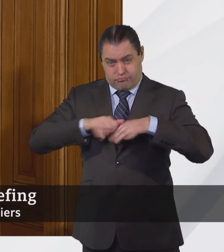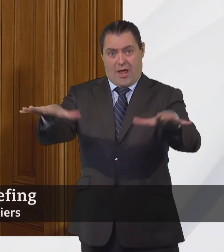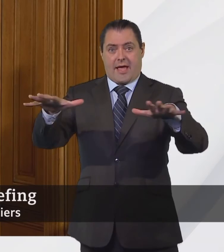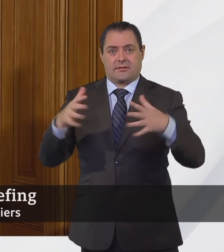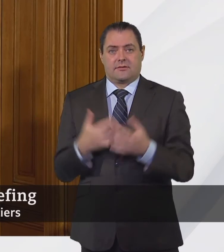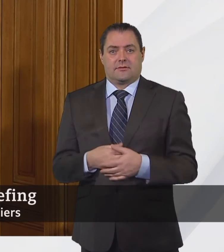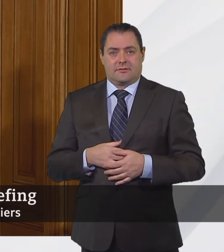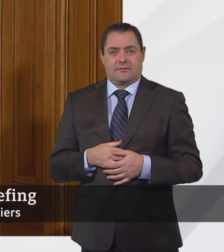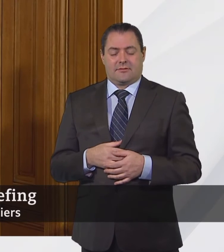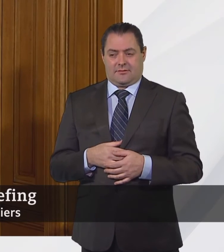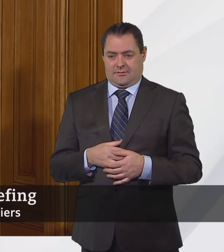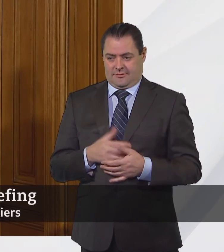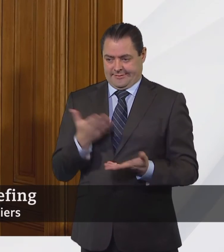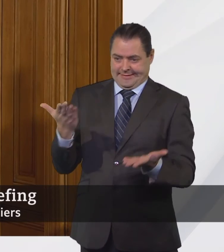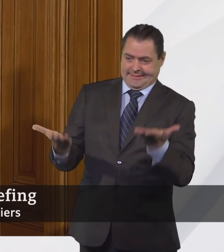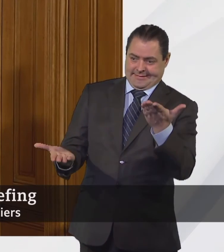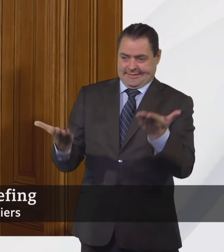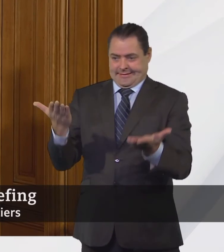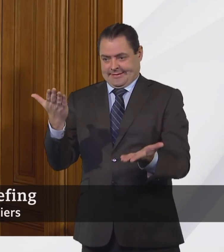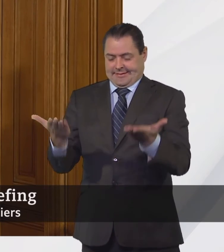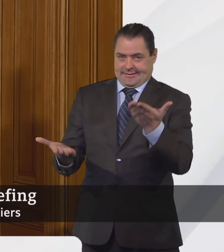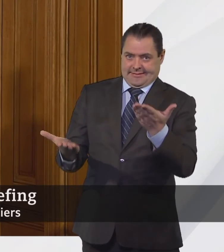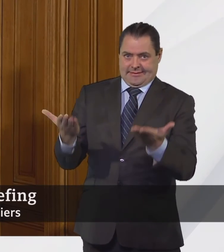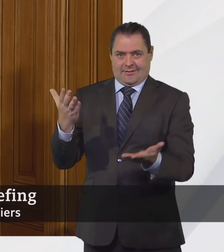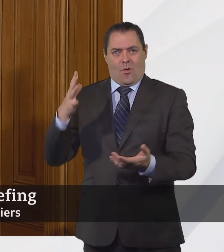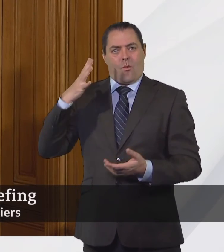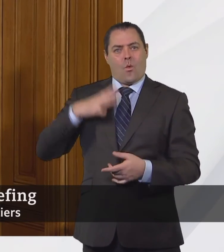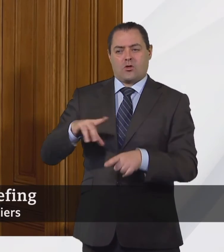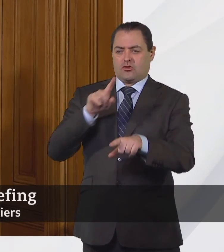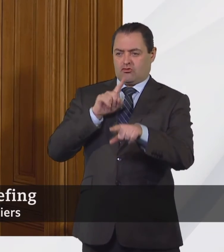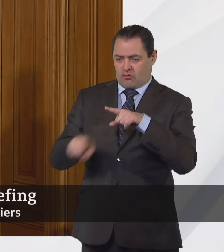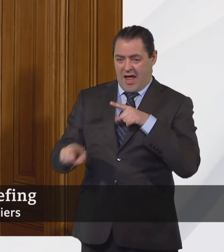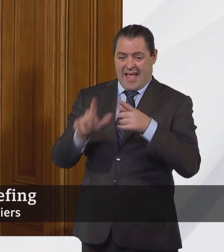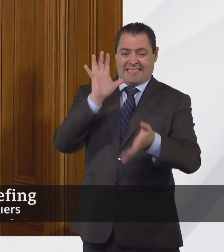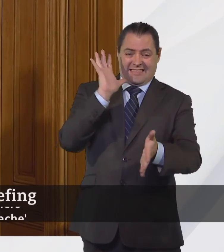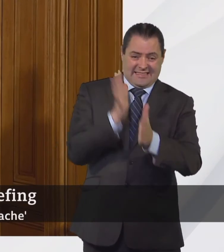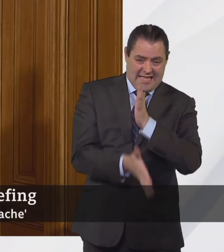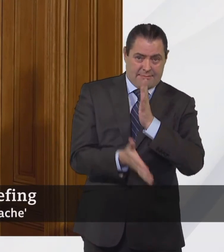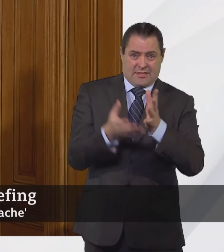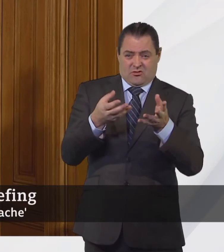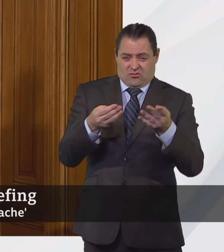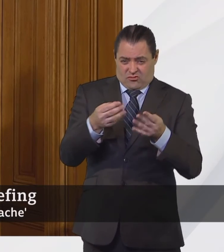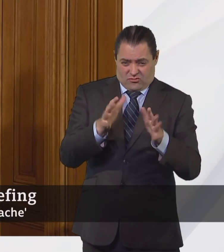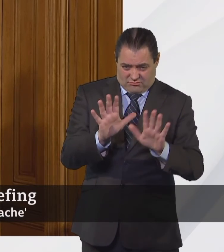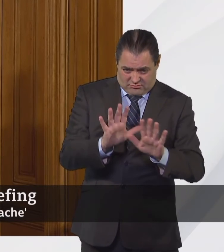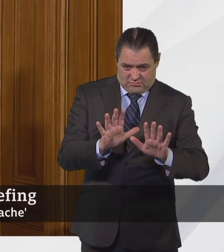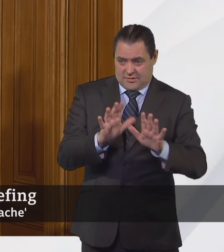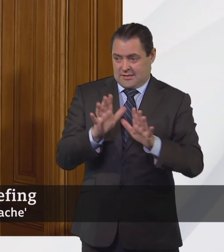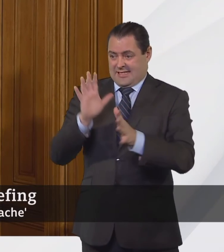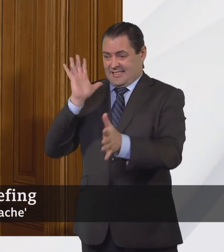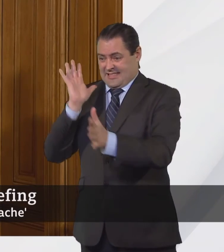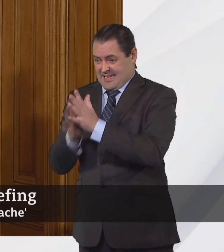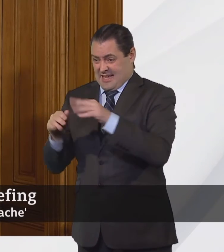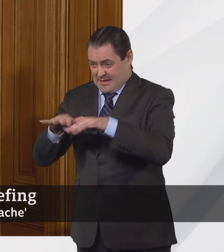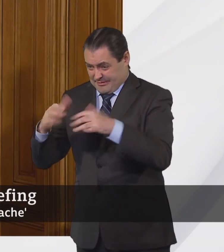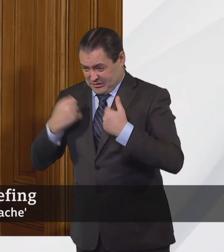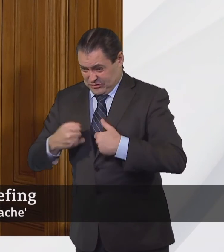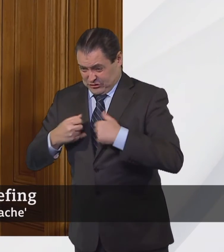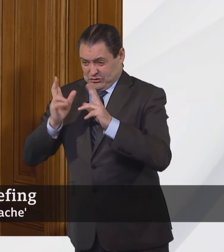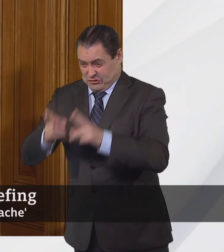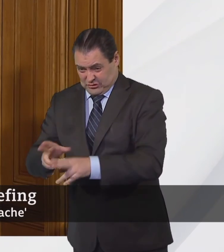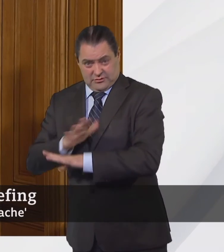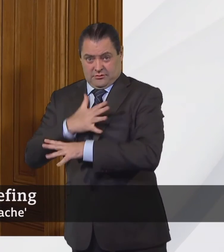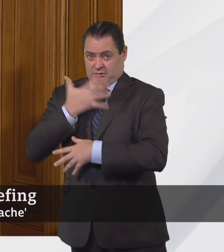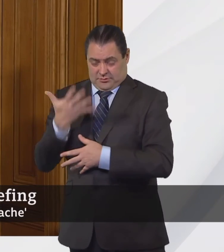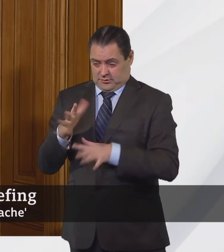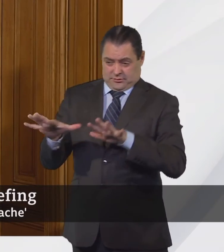the least damaging thing we can possibly do. And therefore, the way we've done this on this occasion, and there